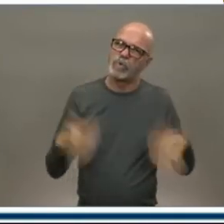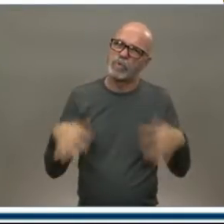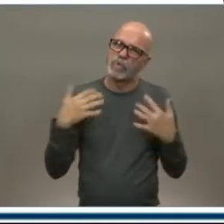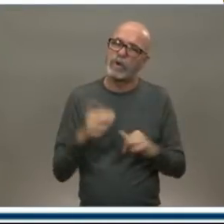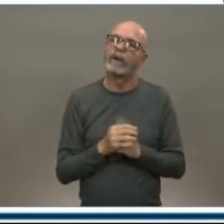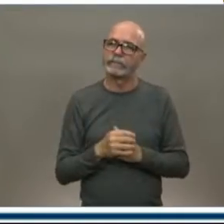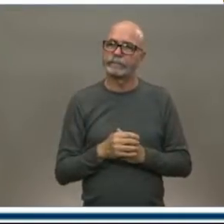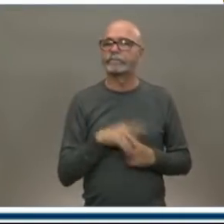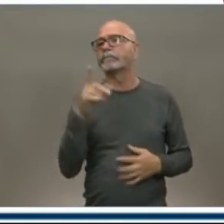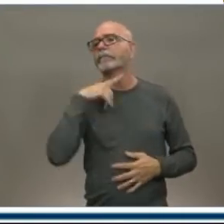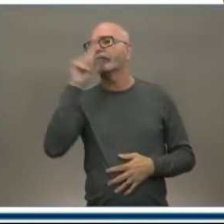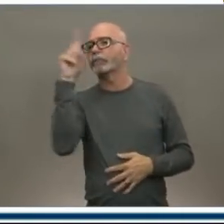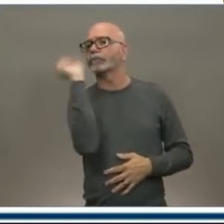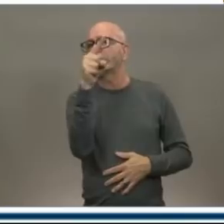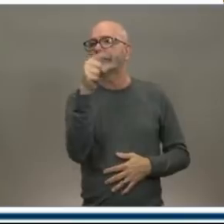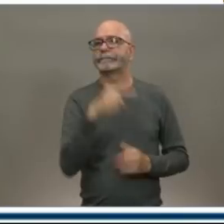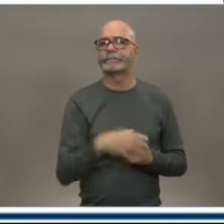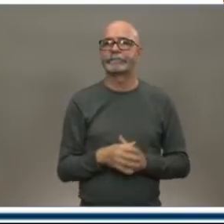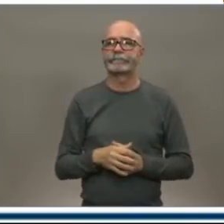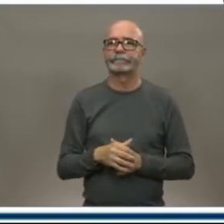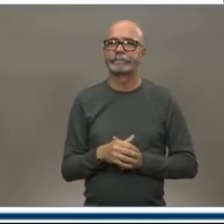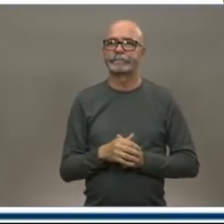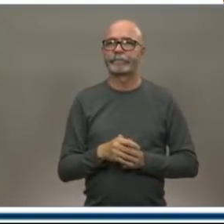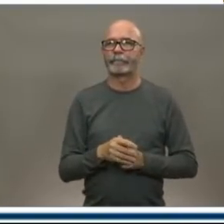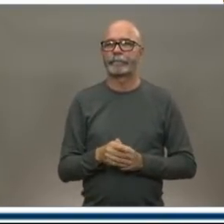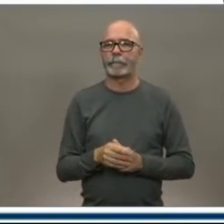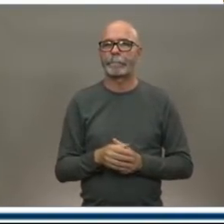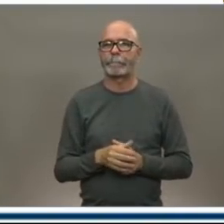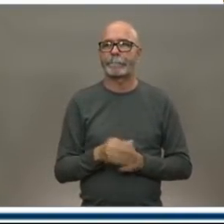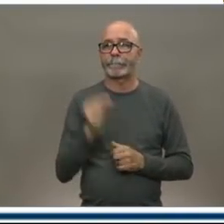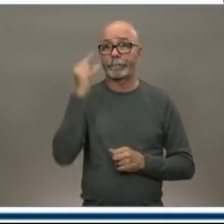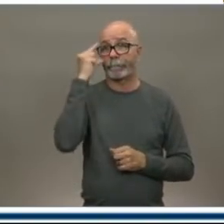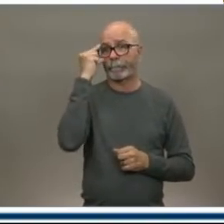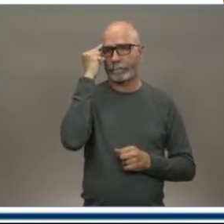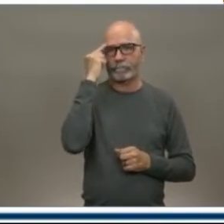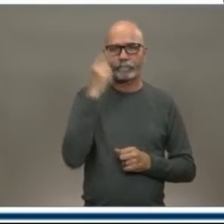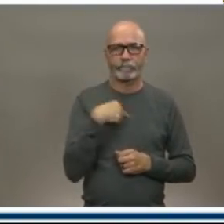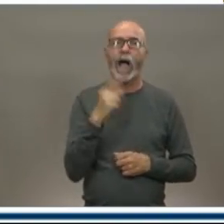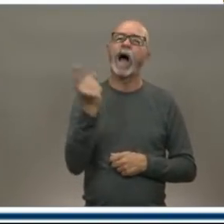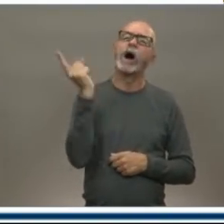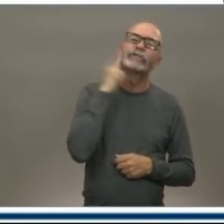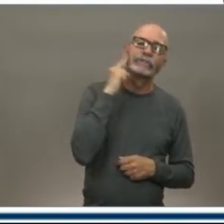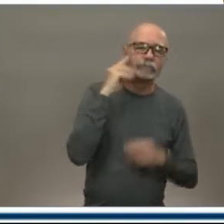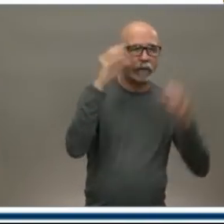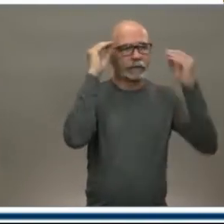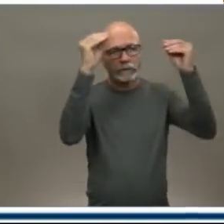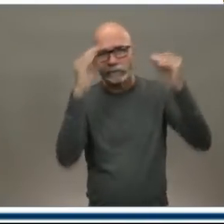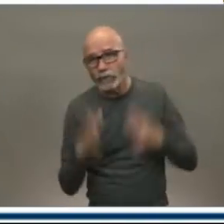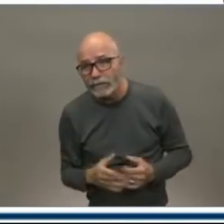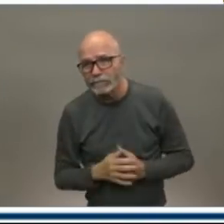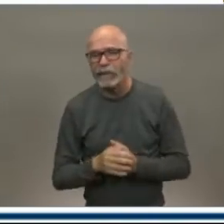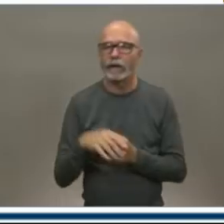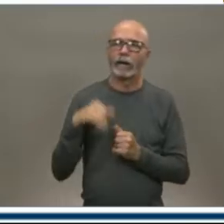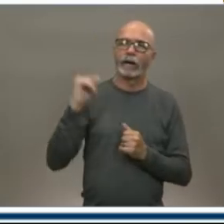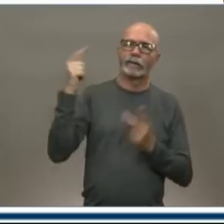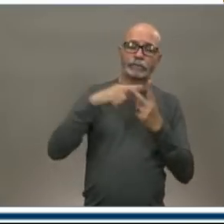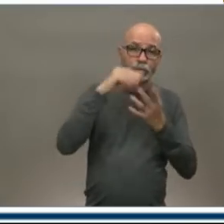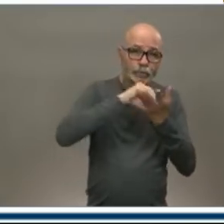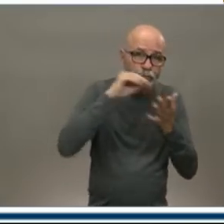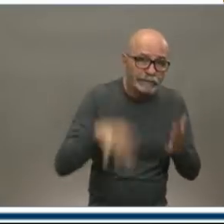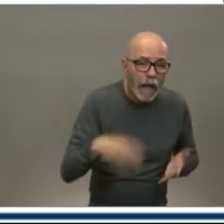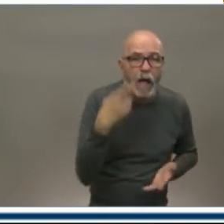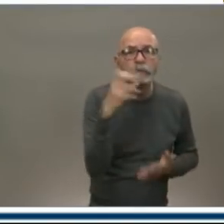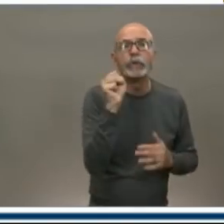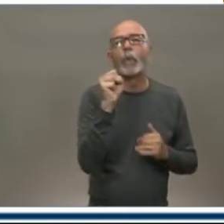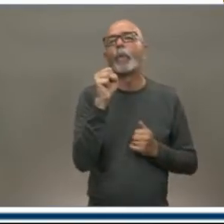particular are starting to tire of the restrictions. the teachers tell me that they're